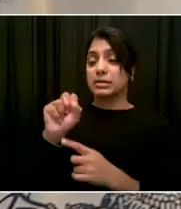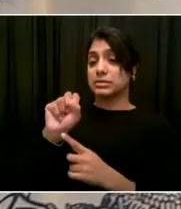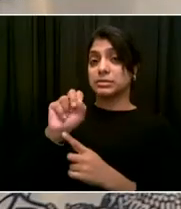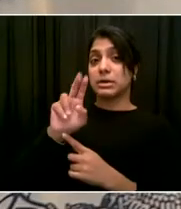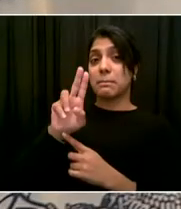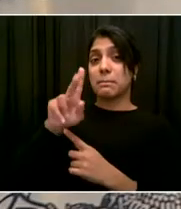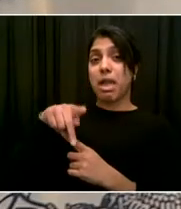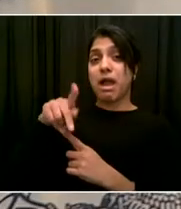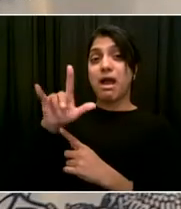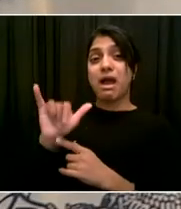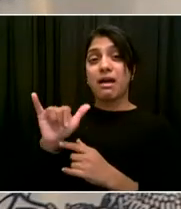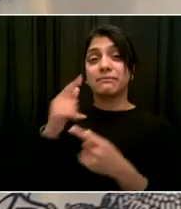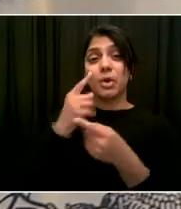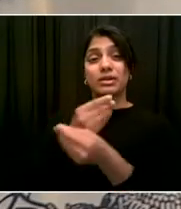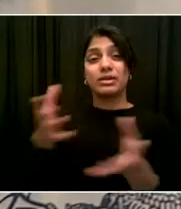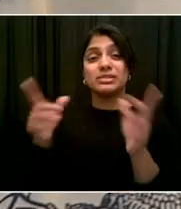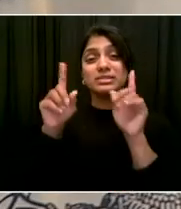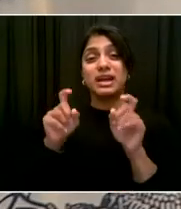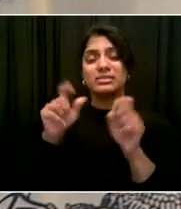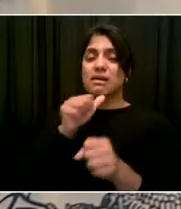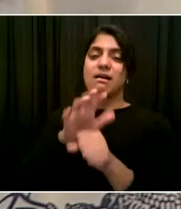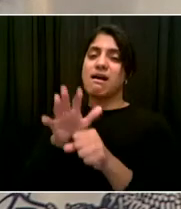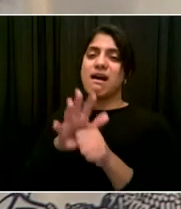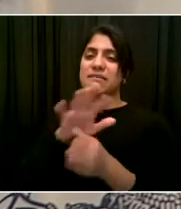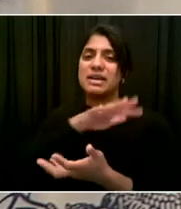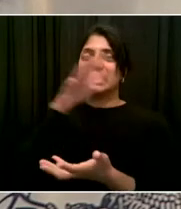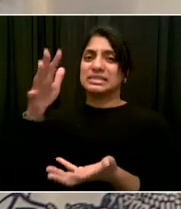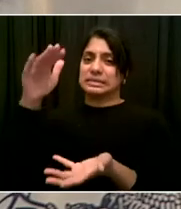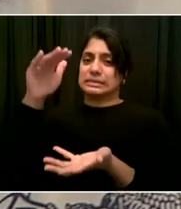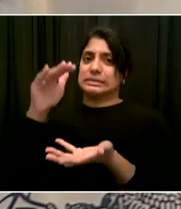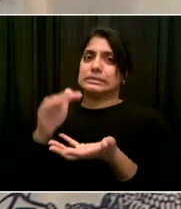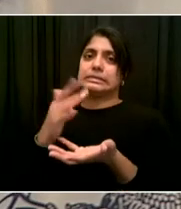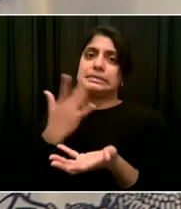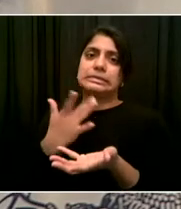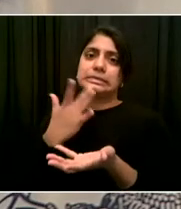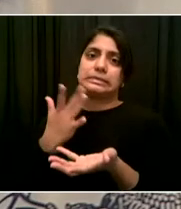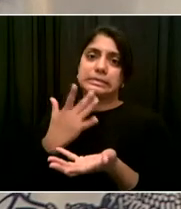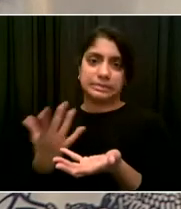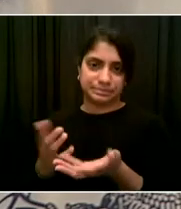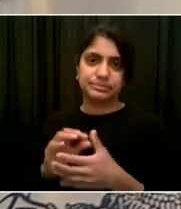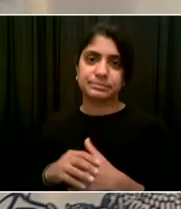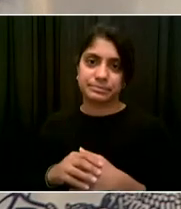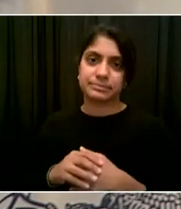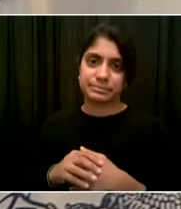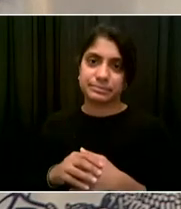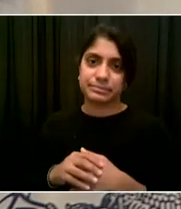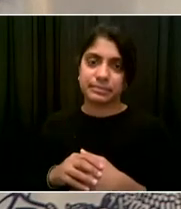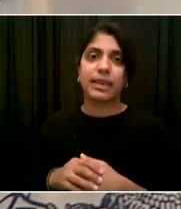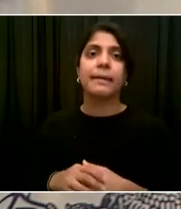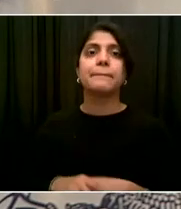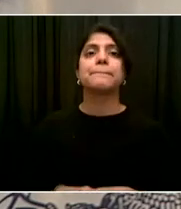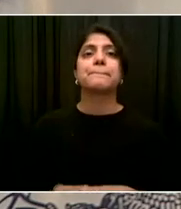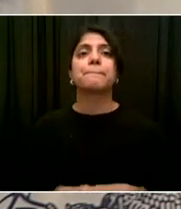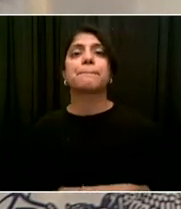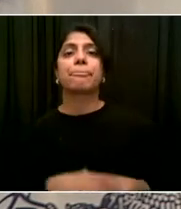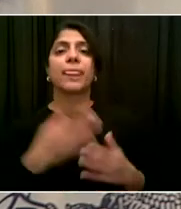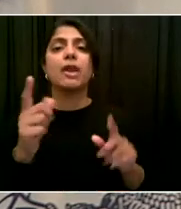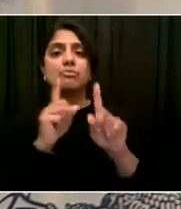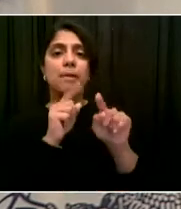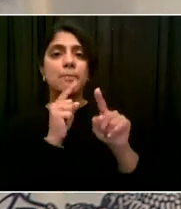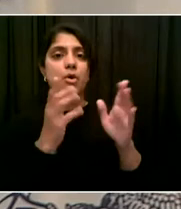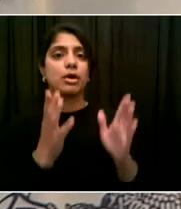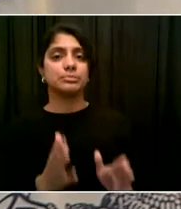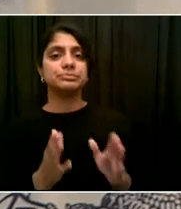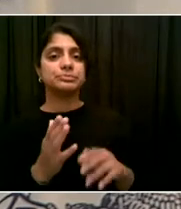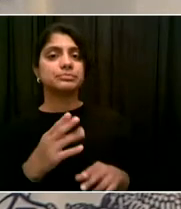Go ahead. Our next question goes to Steve Burns from WCBS 880. Morning, Mr. Mayor. How are you today? Good,